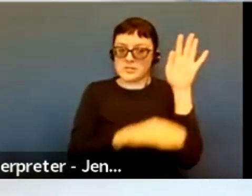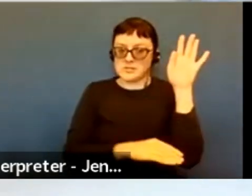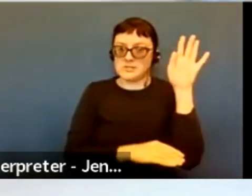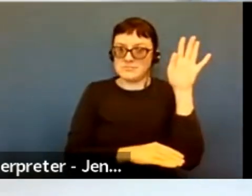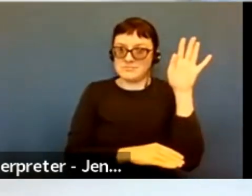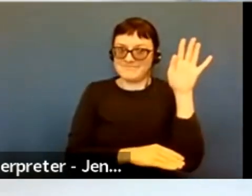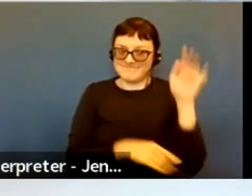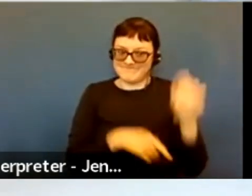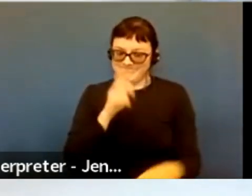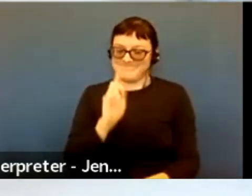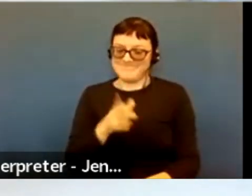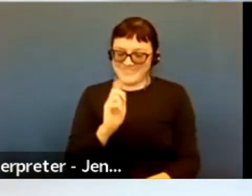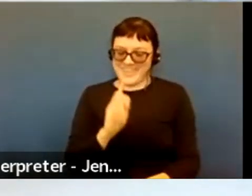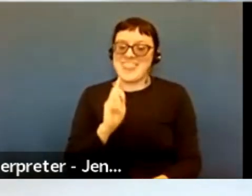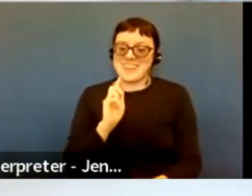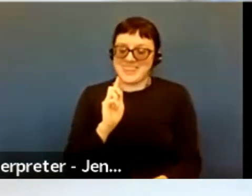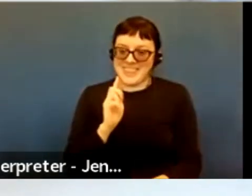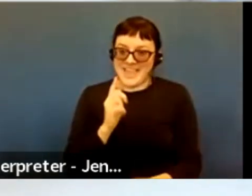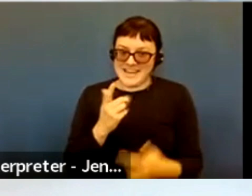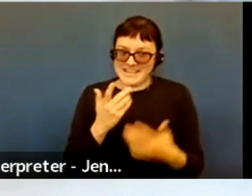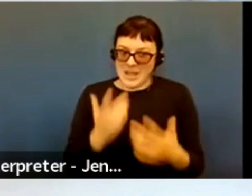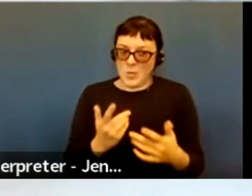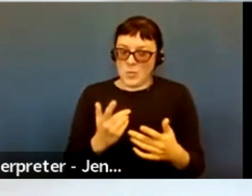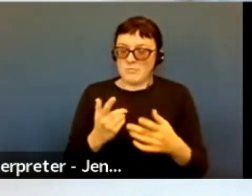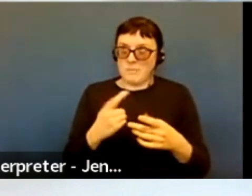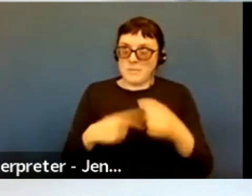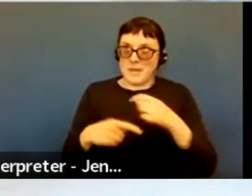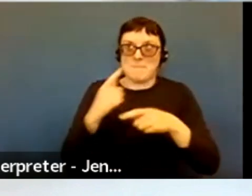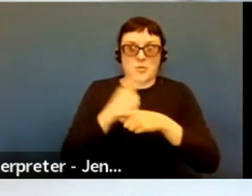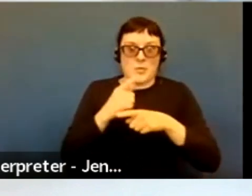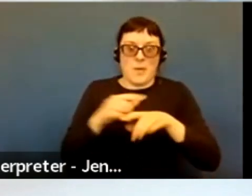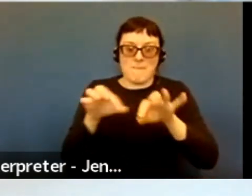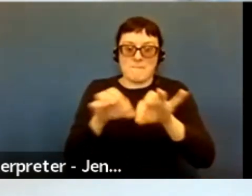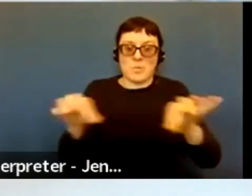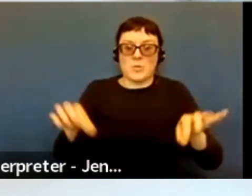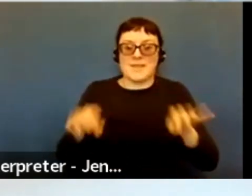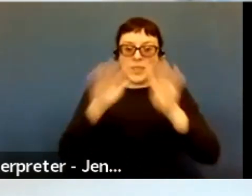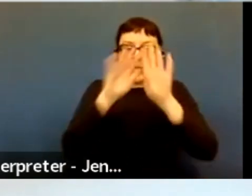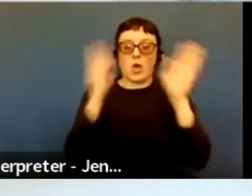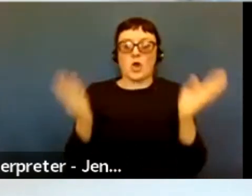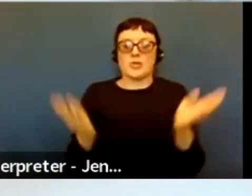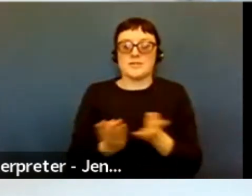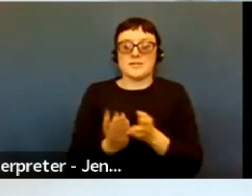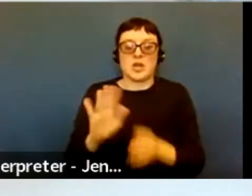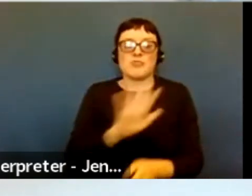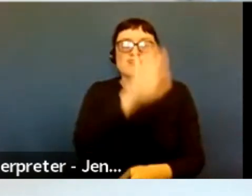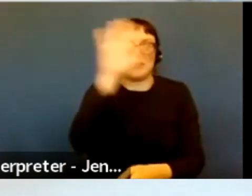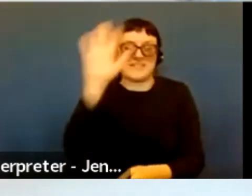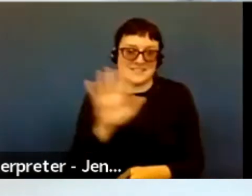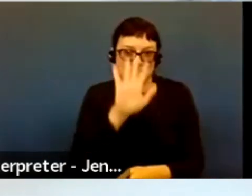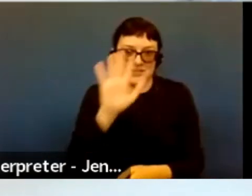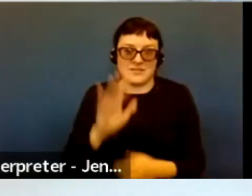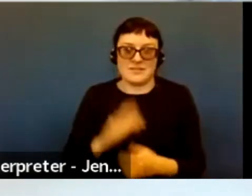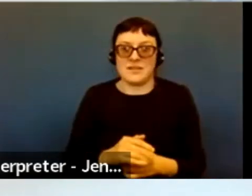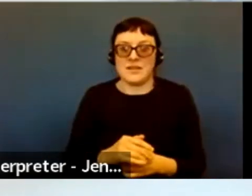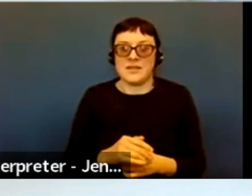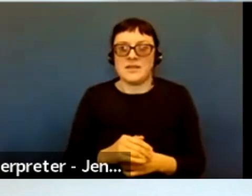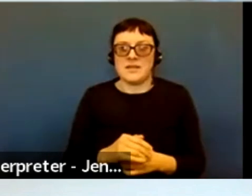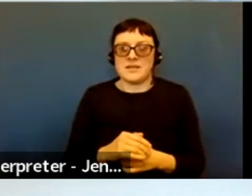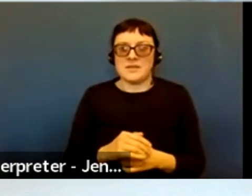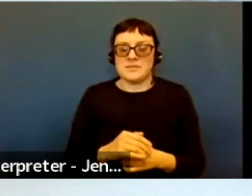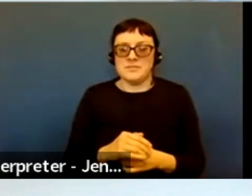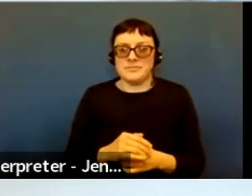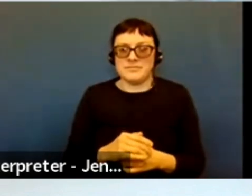class stories, then you're starting to talk about the borders that exist in the world. So